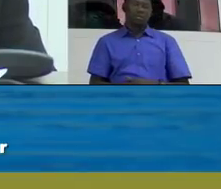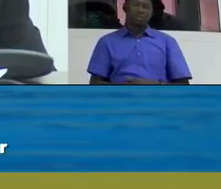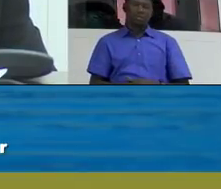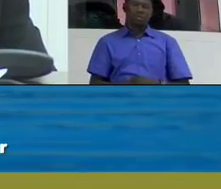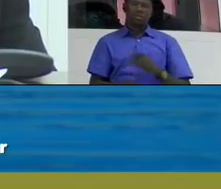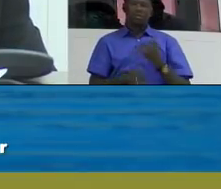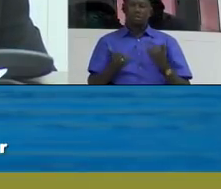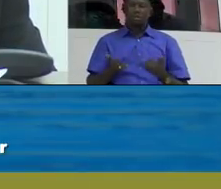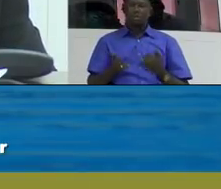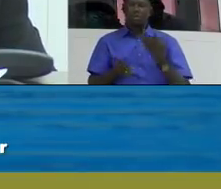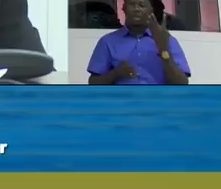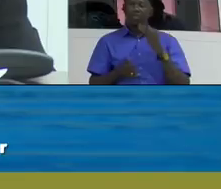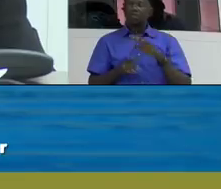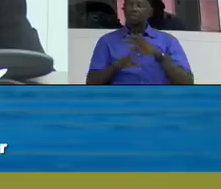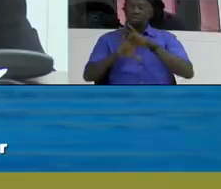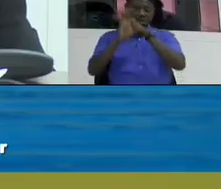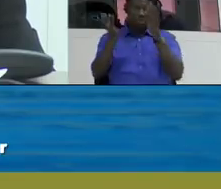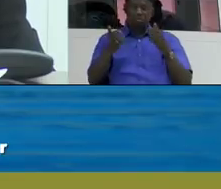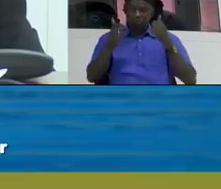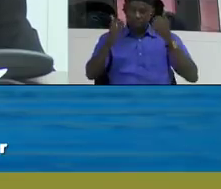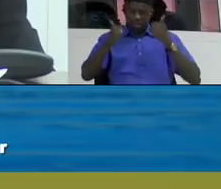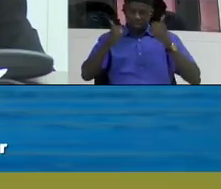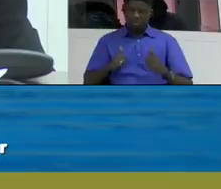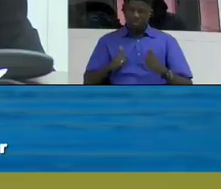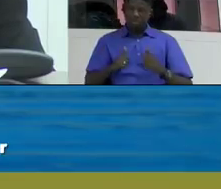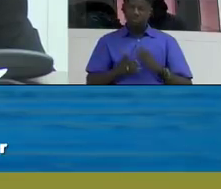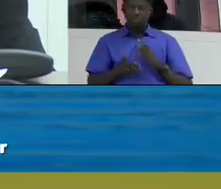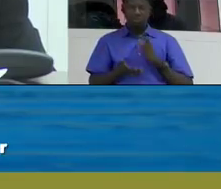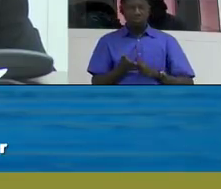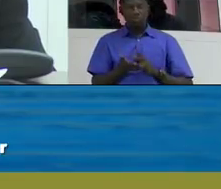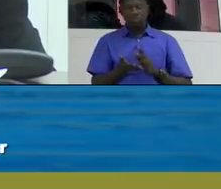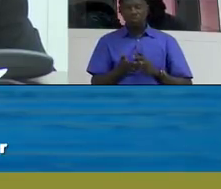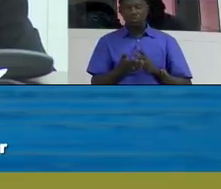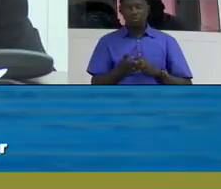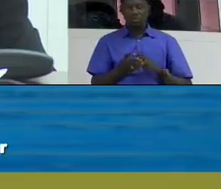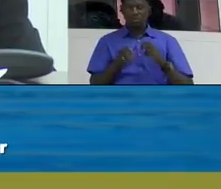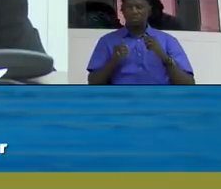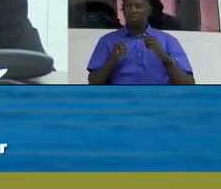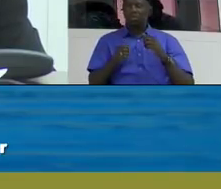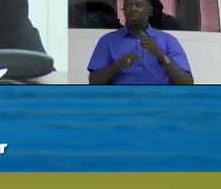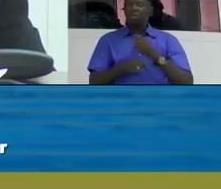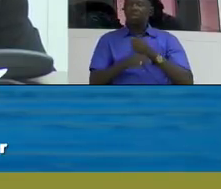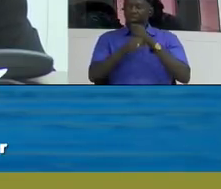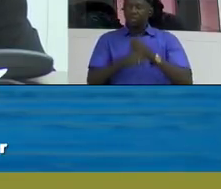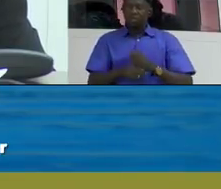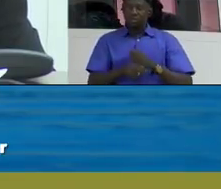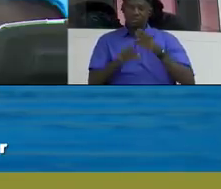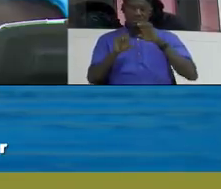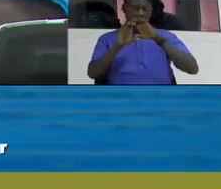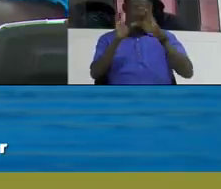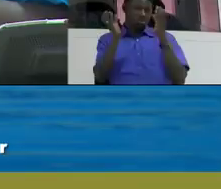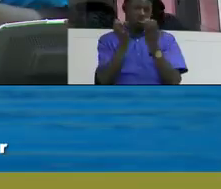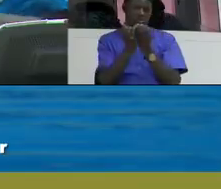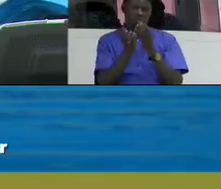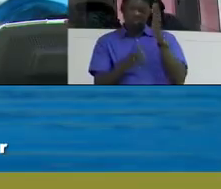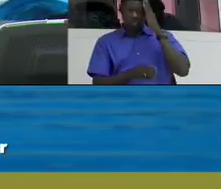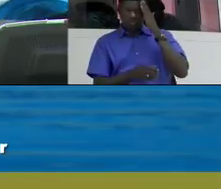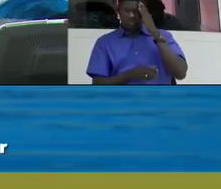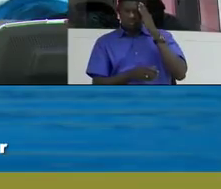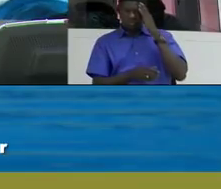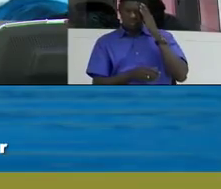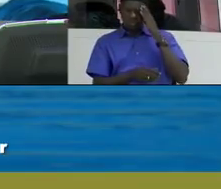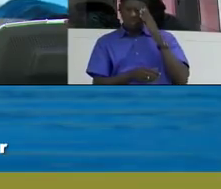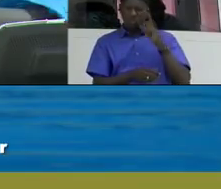the Christian community knew the limitation of what they could do.